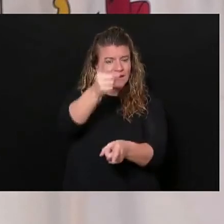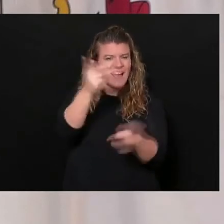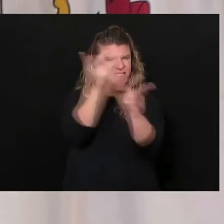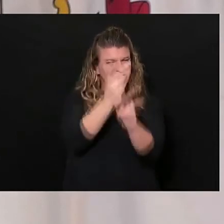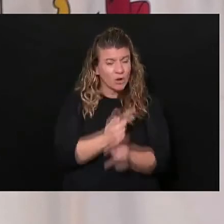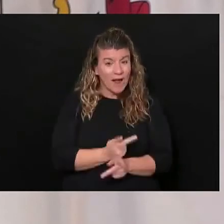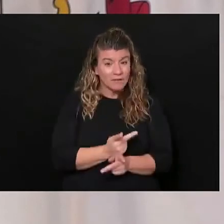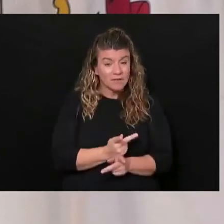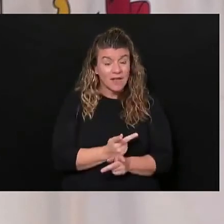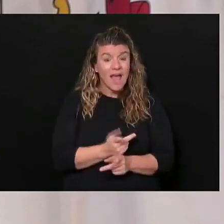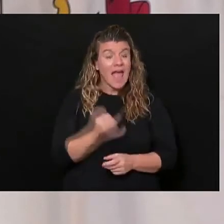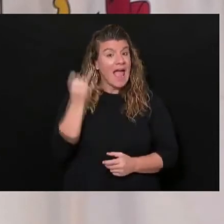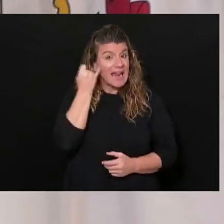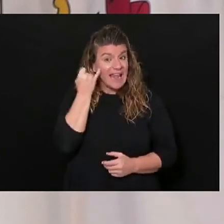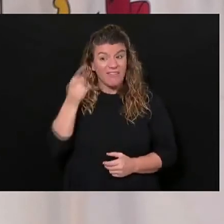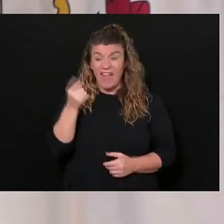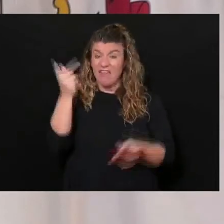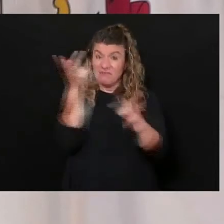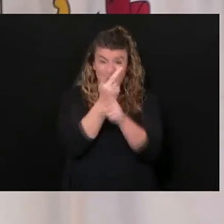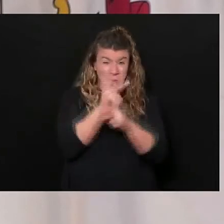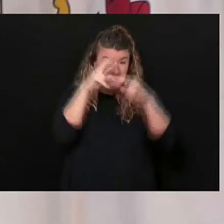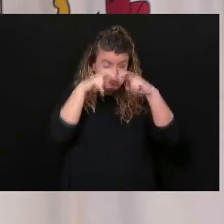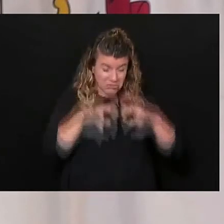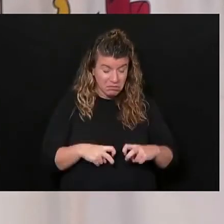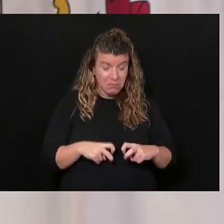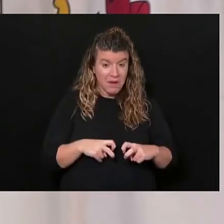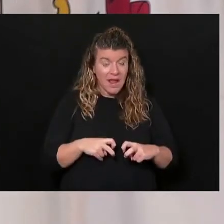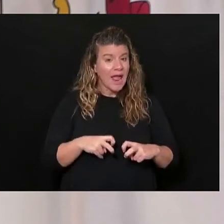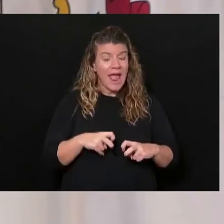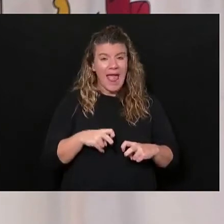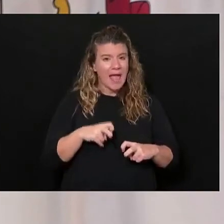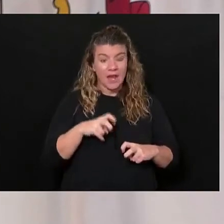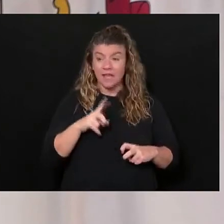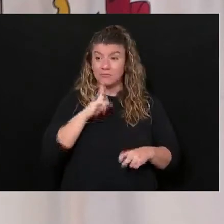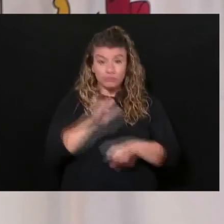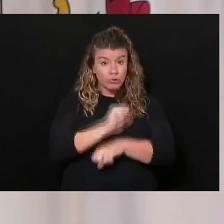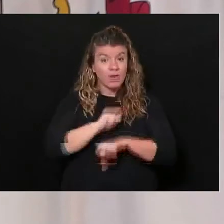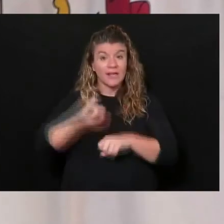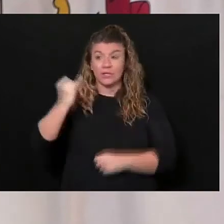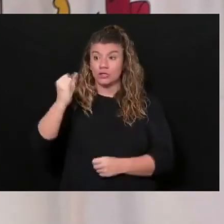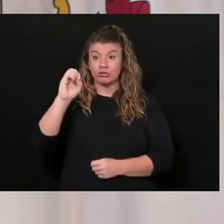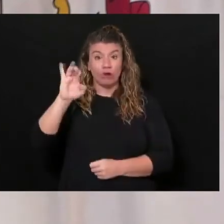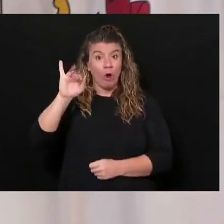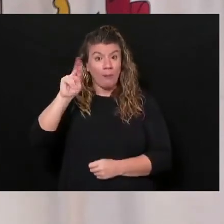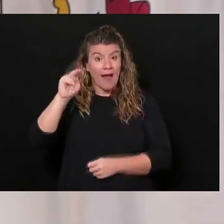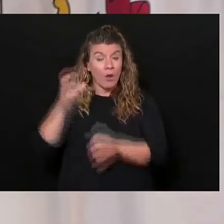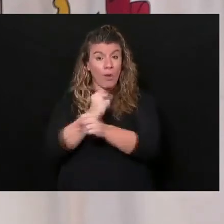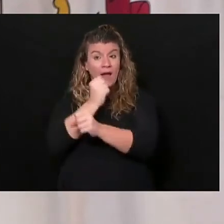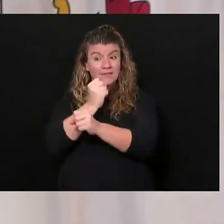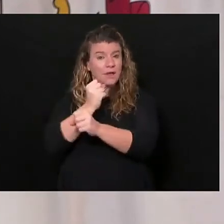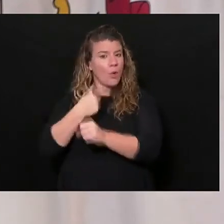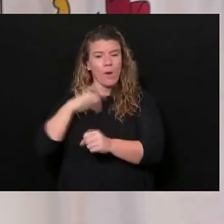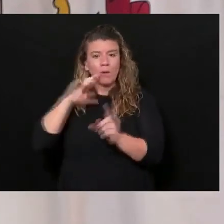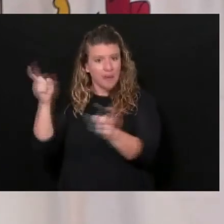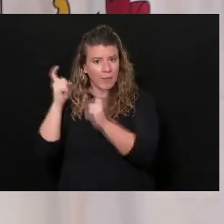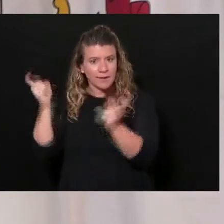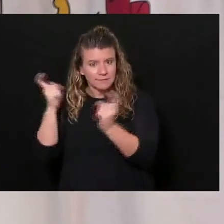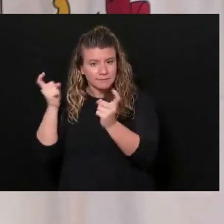if the bottom leads us in another direction, we celebrate that. If the bottom leads us to